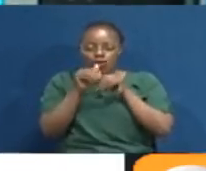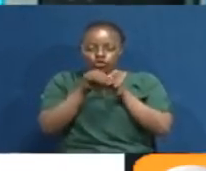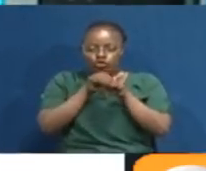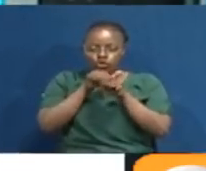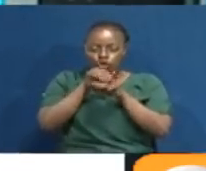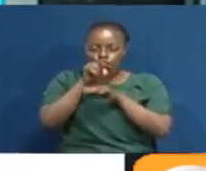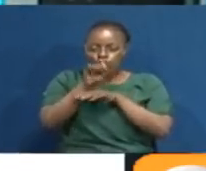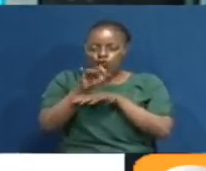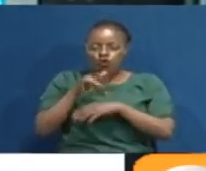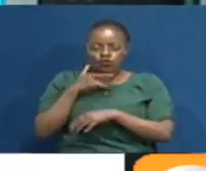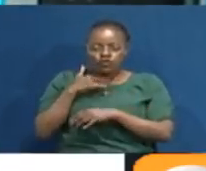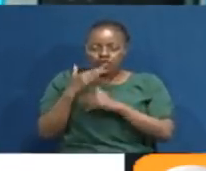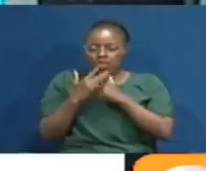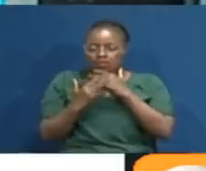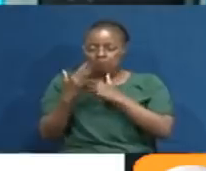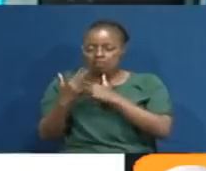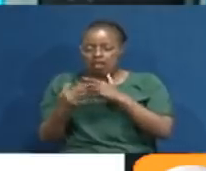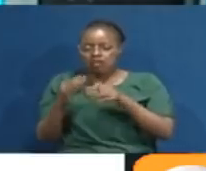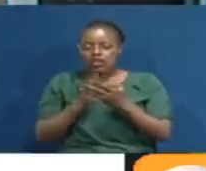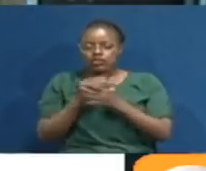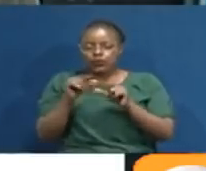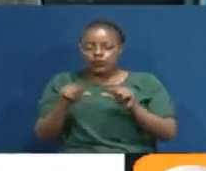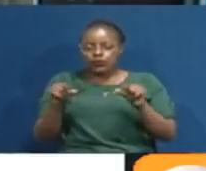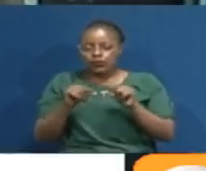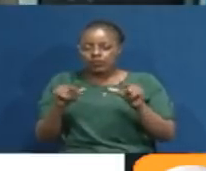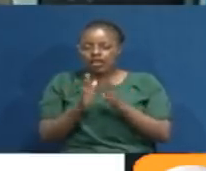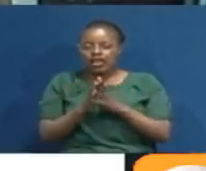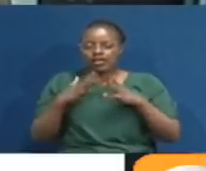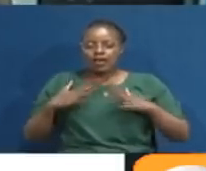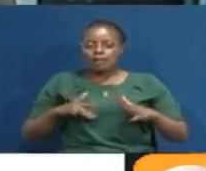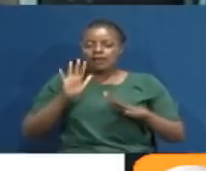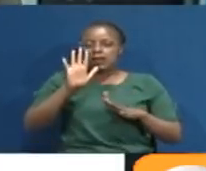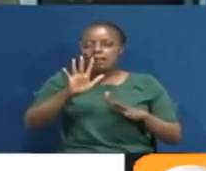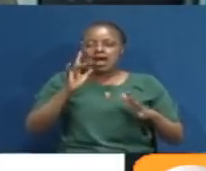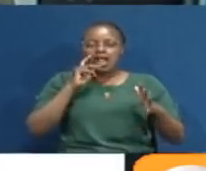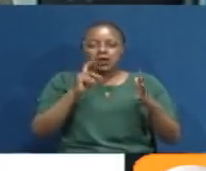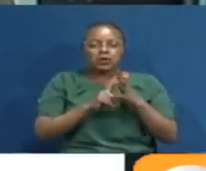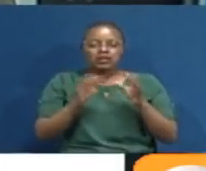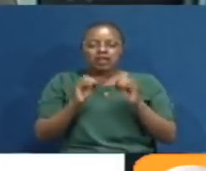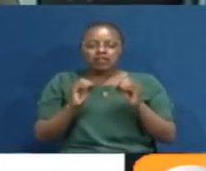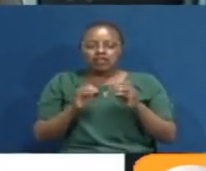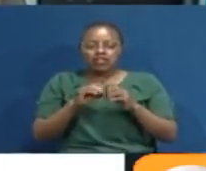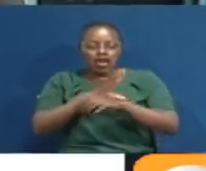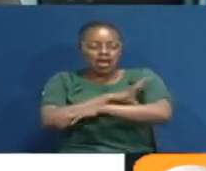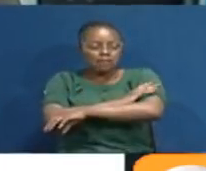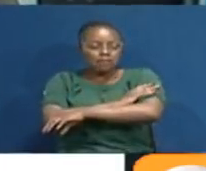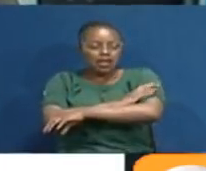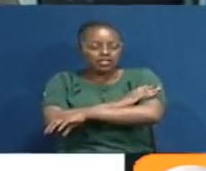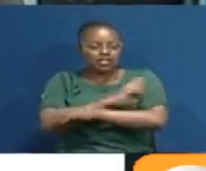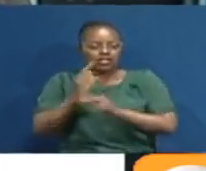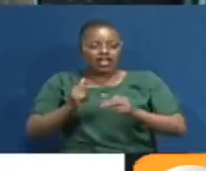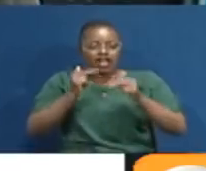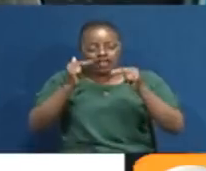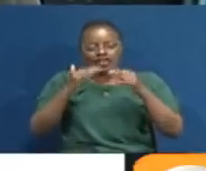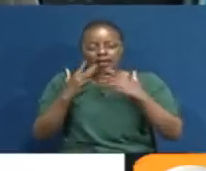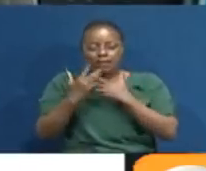don't feel the blood rushing through your arteries, and your body doesn't recognize that the pressure is high in the